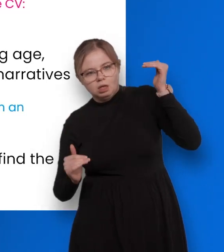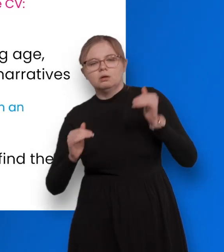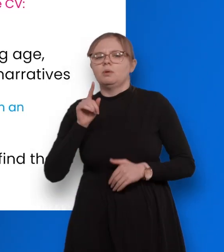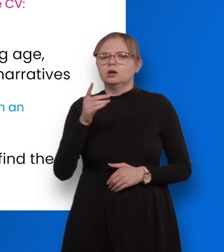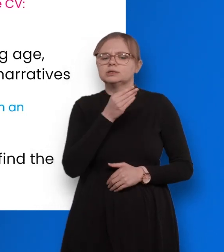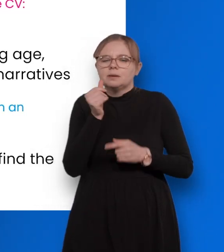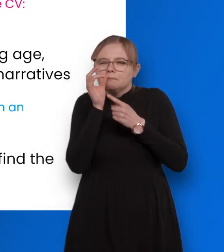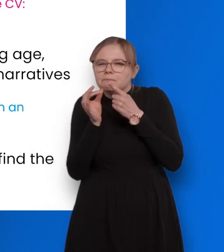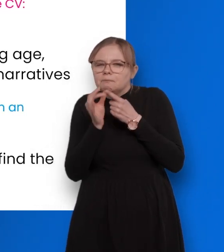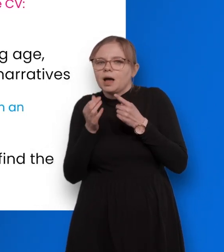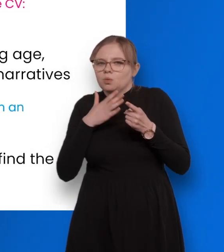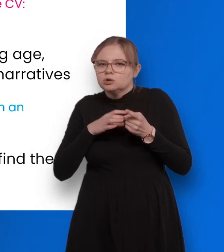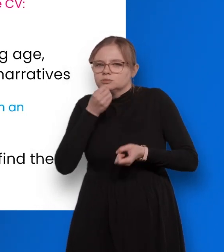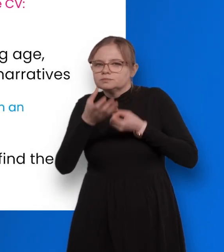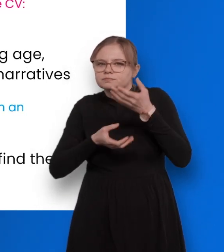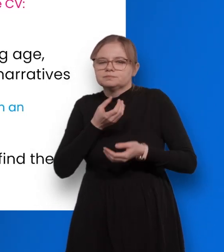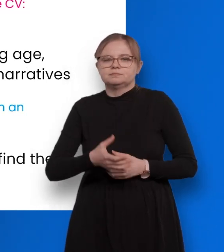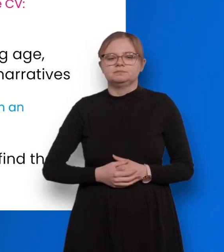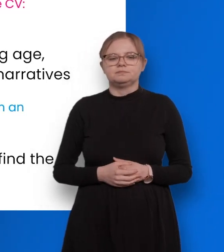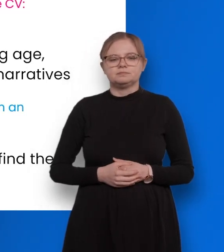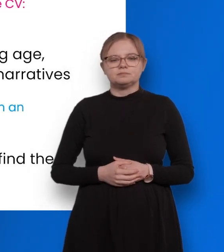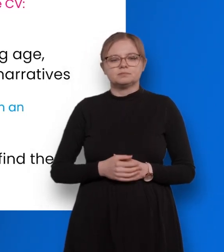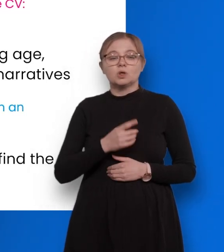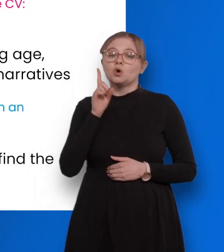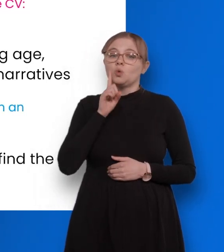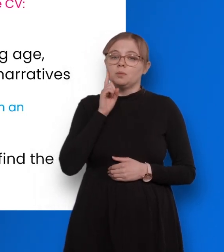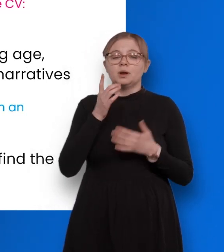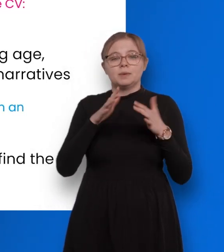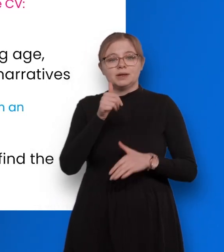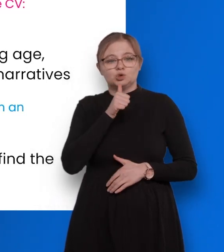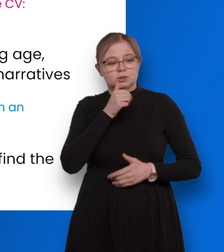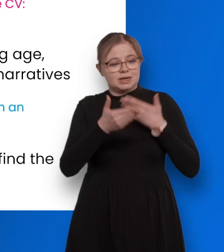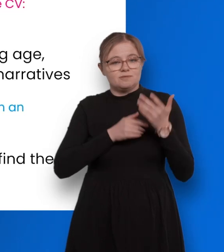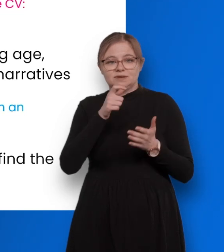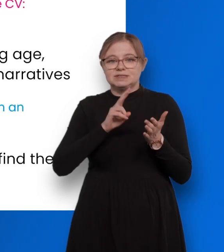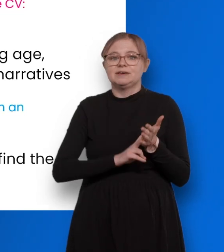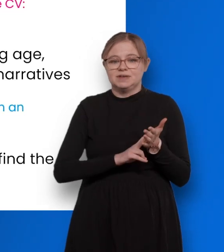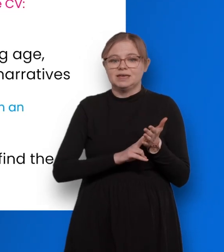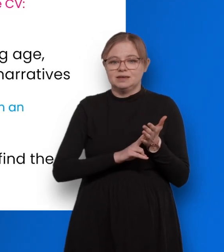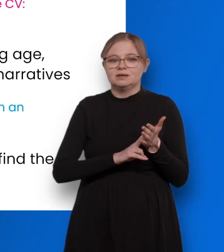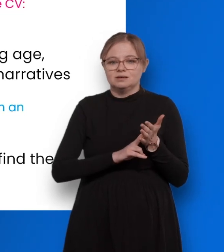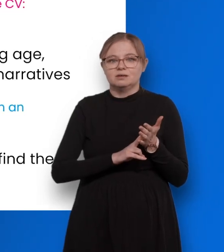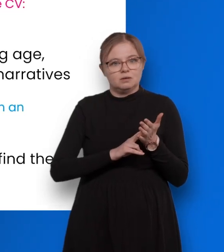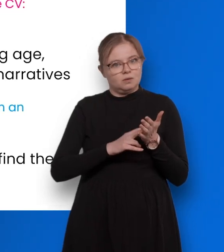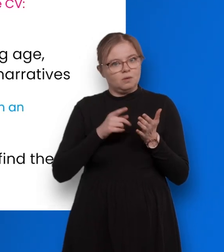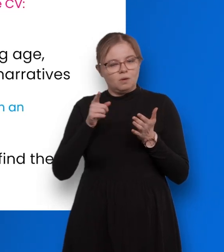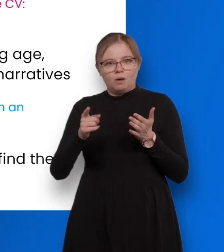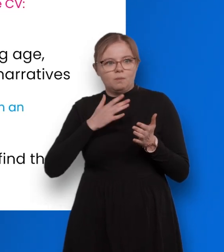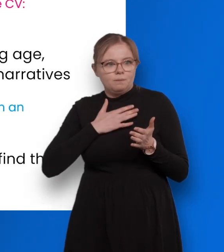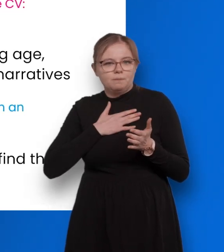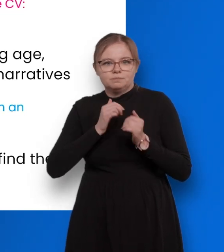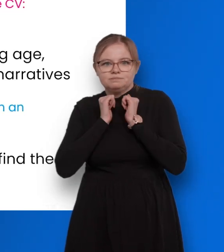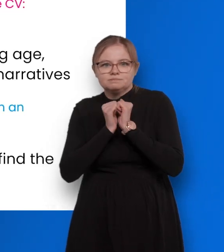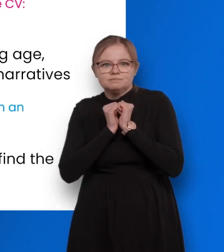findings I wanted just to quickly run through. Women users of the CV were actually typically more appreciative of its